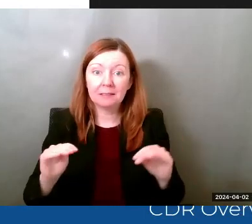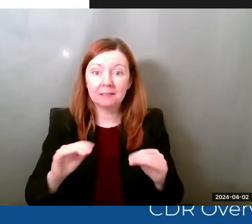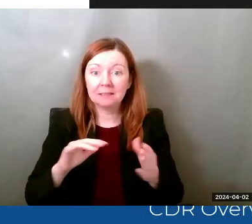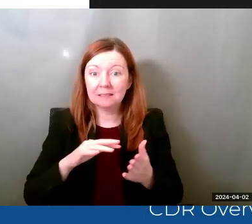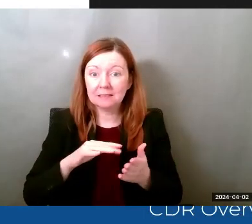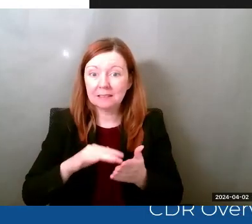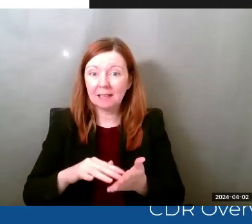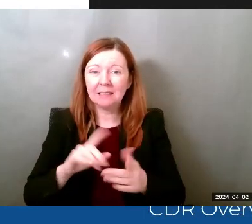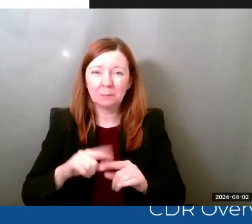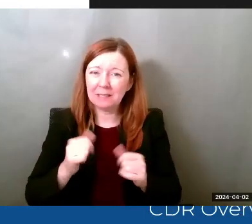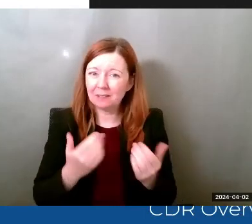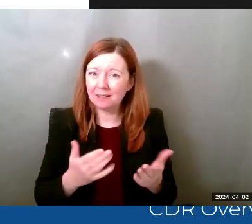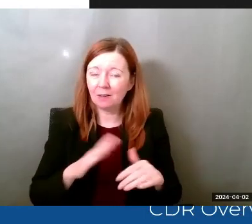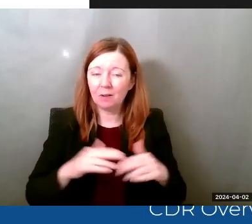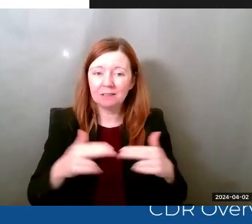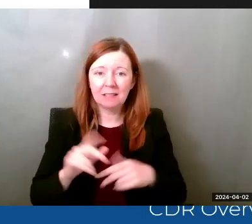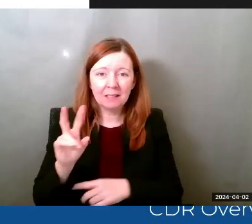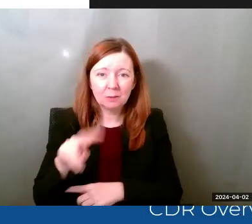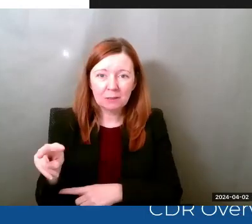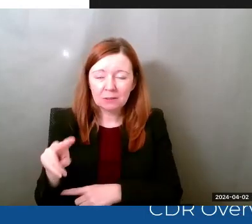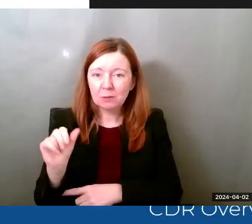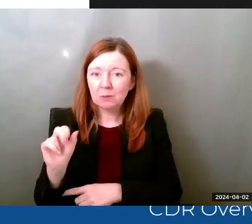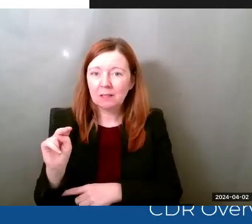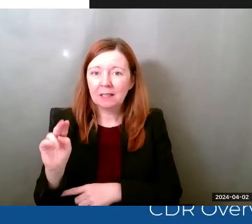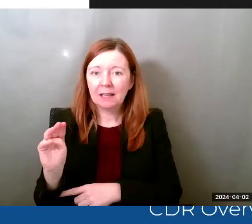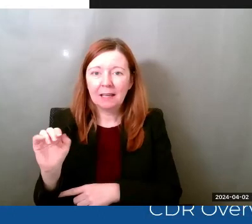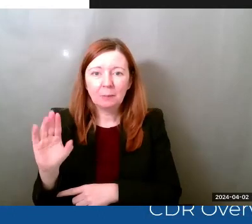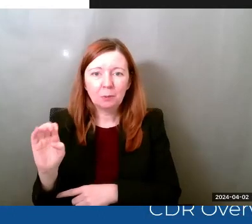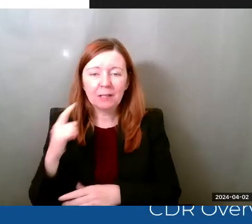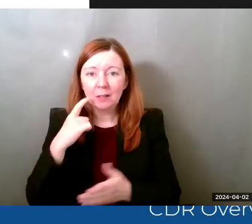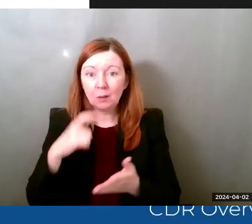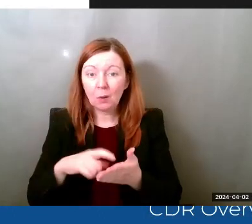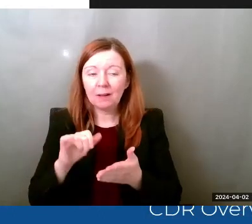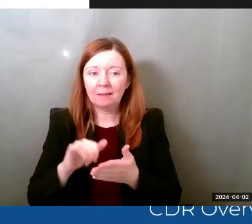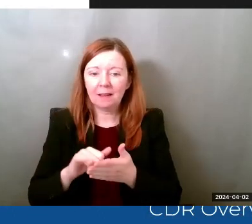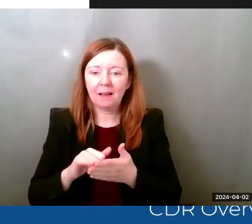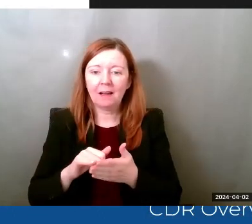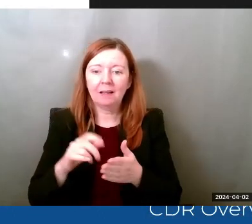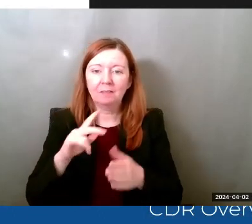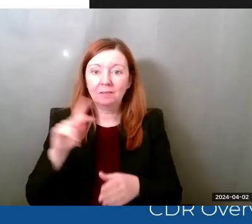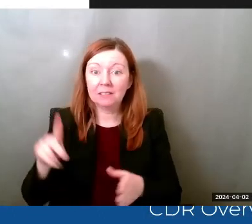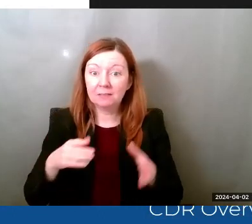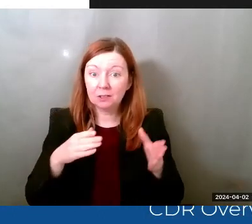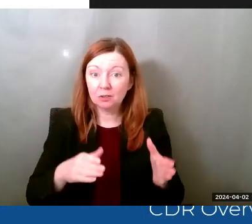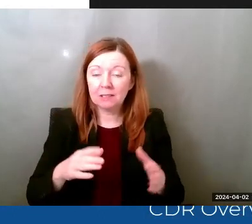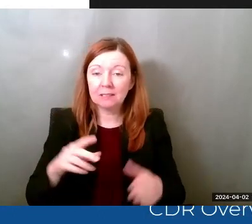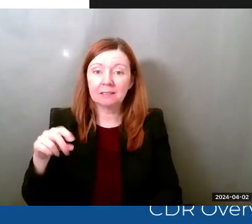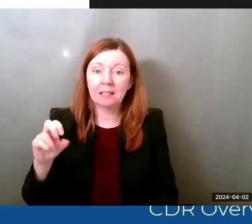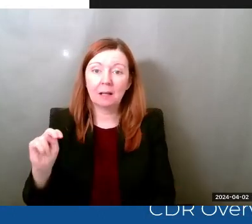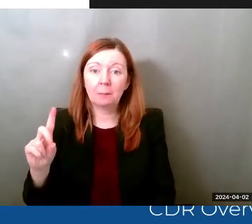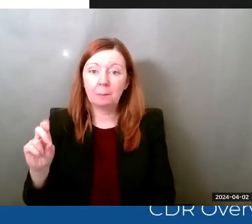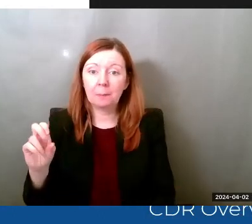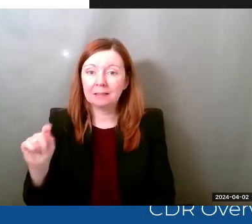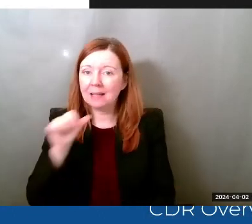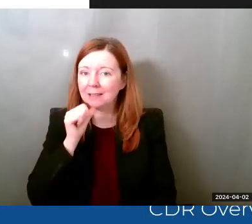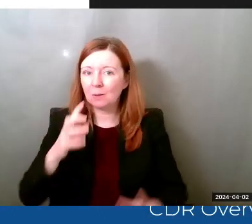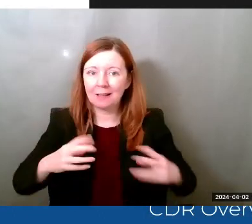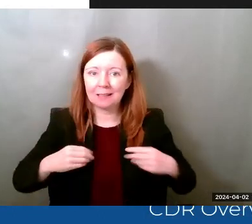think even there on slide 22, Anne Marie noted that the Philadelphia streets and PennDOT do not accept